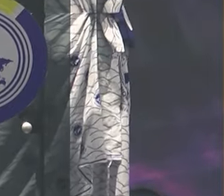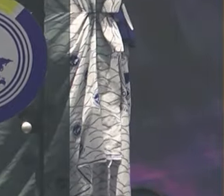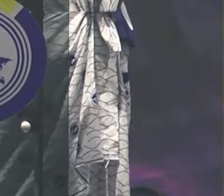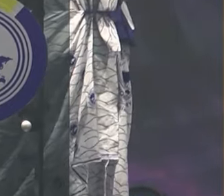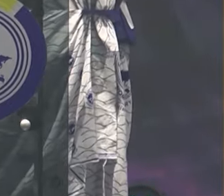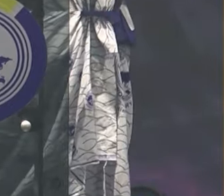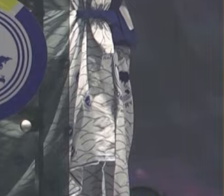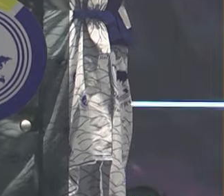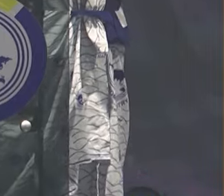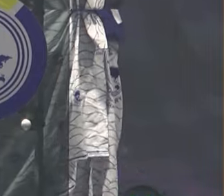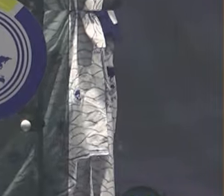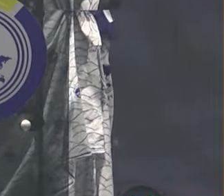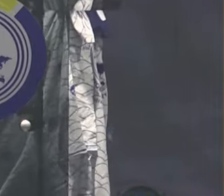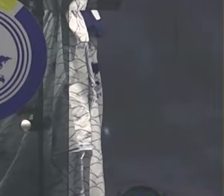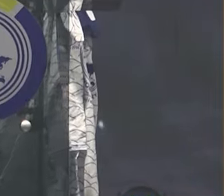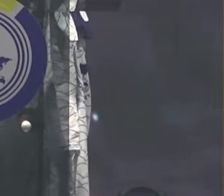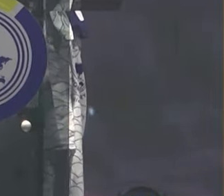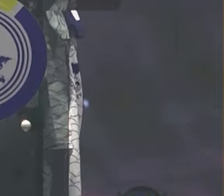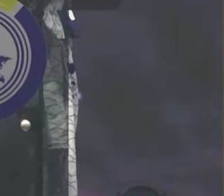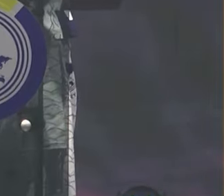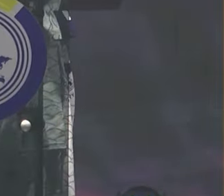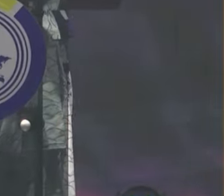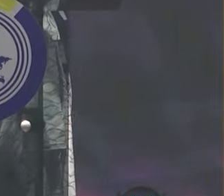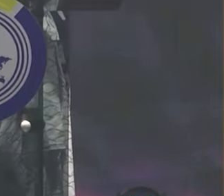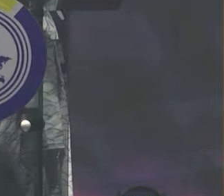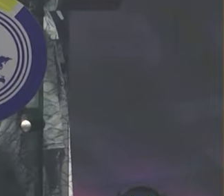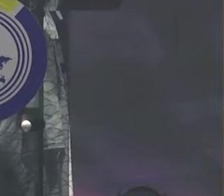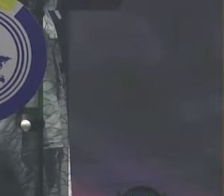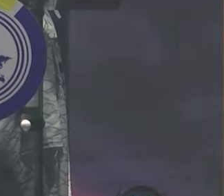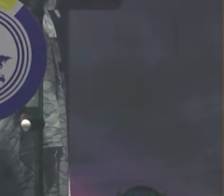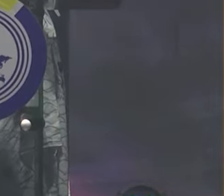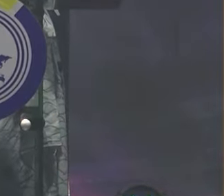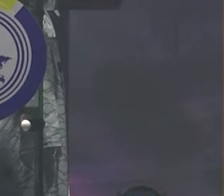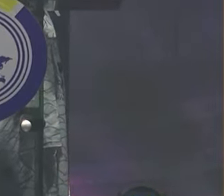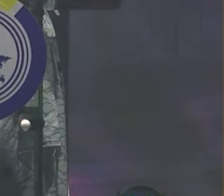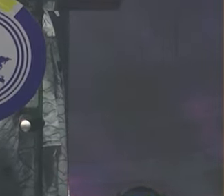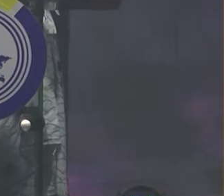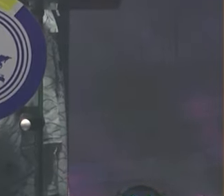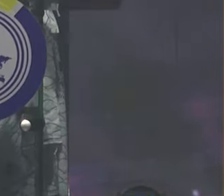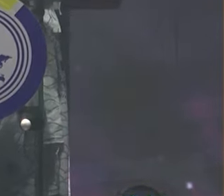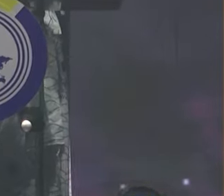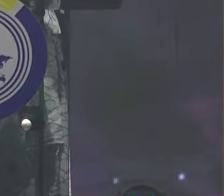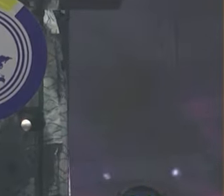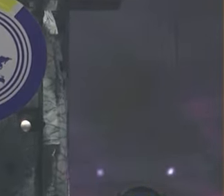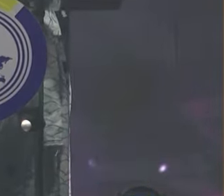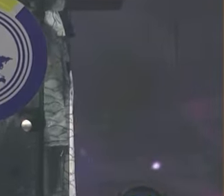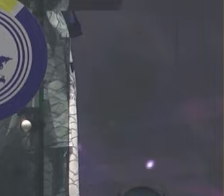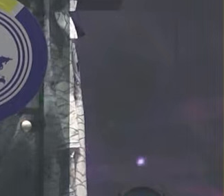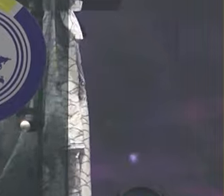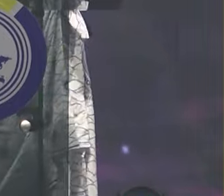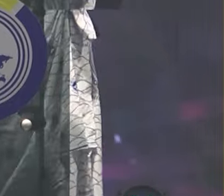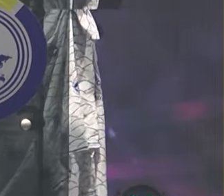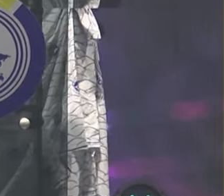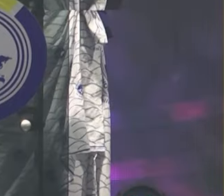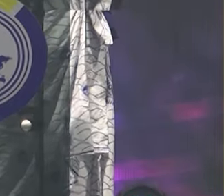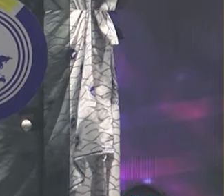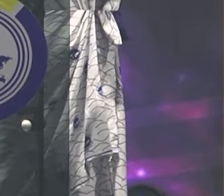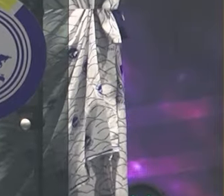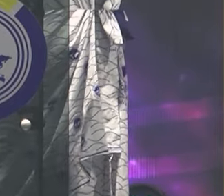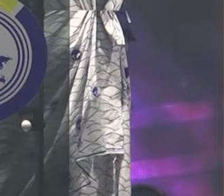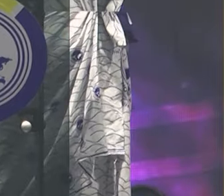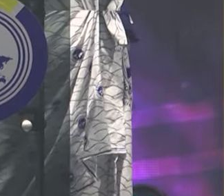is being used to reconcile the world to God. Be reconciled to him.